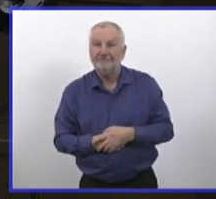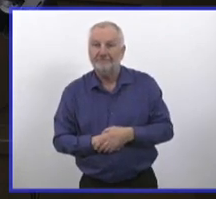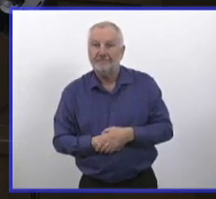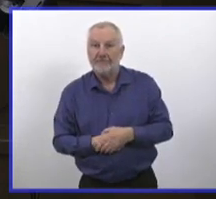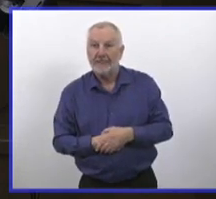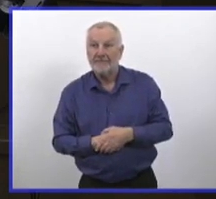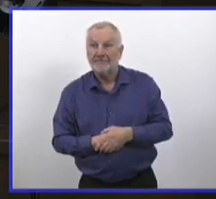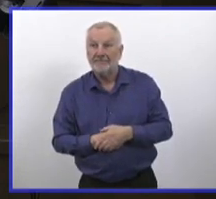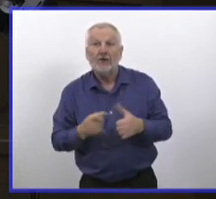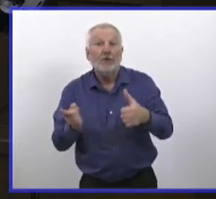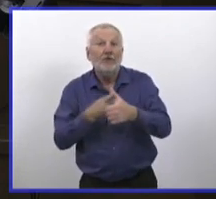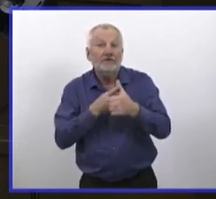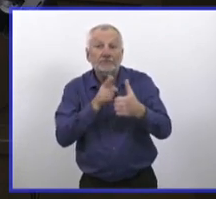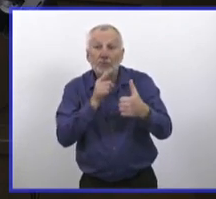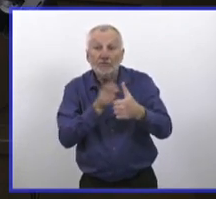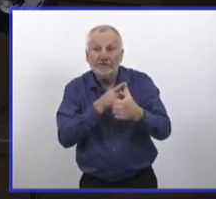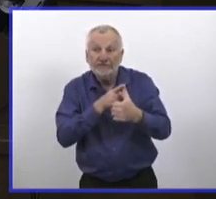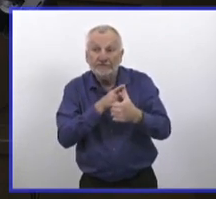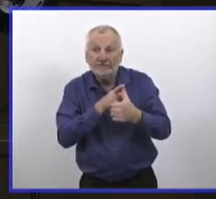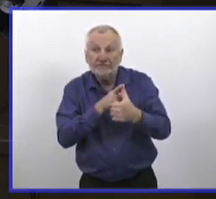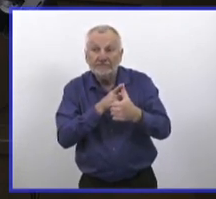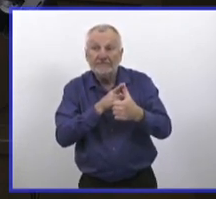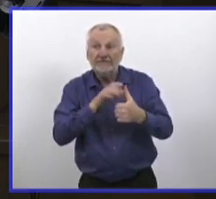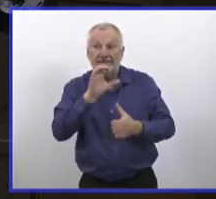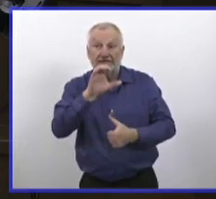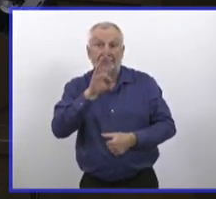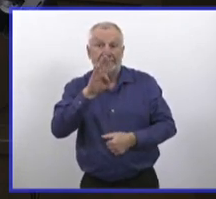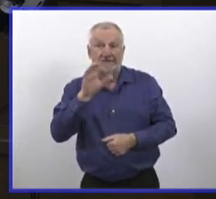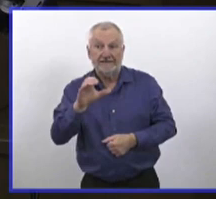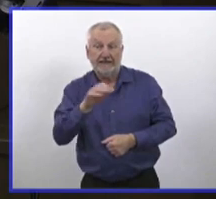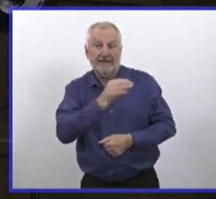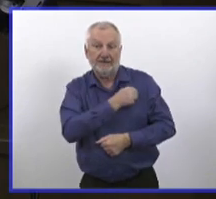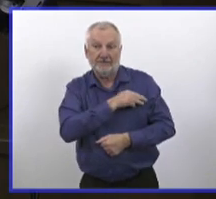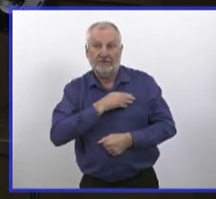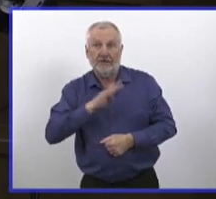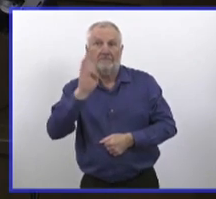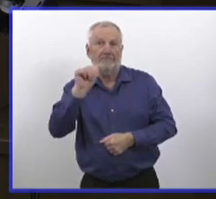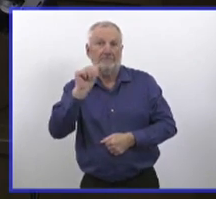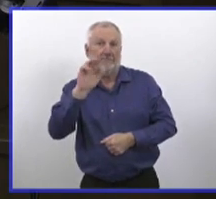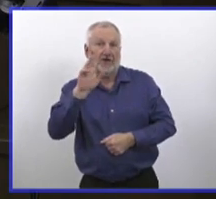this afternoon from CBC Manitoba, Bart.